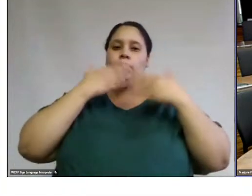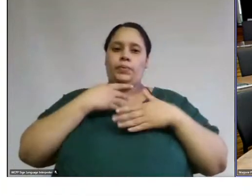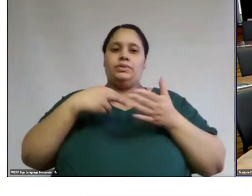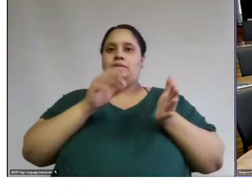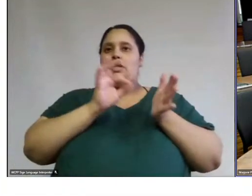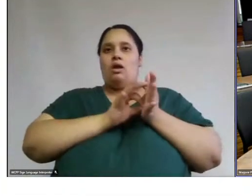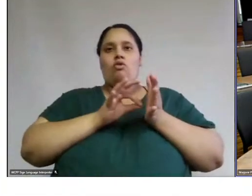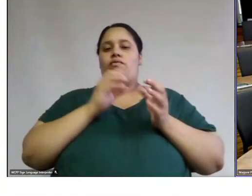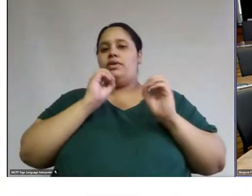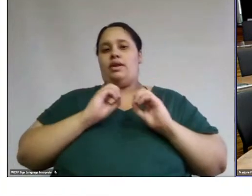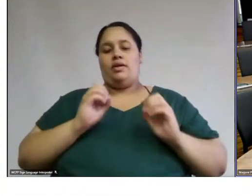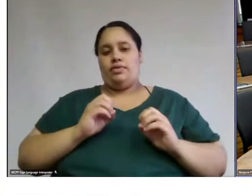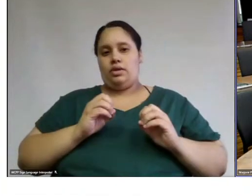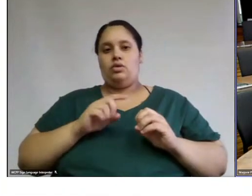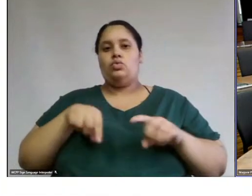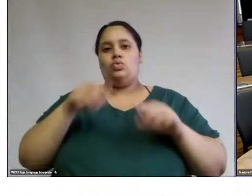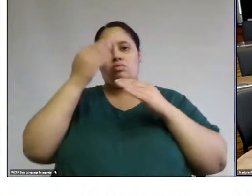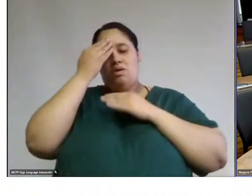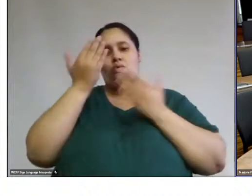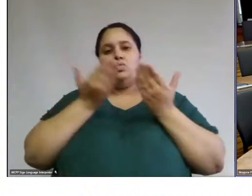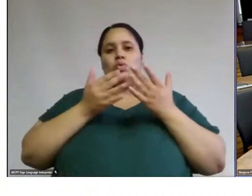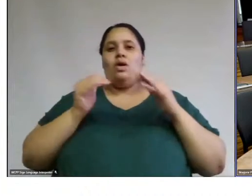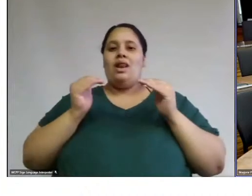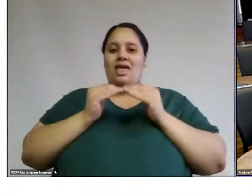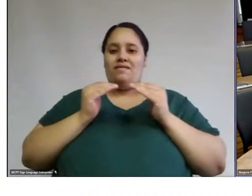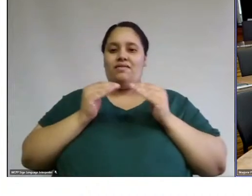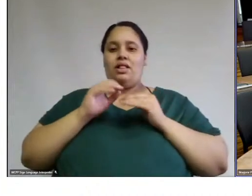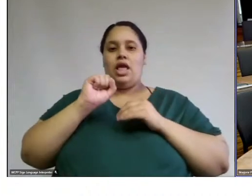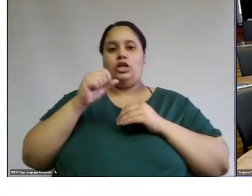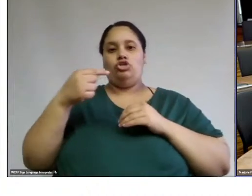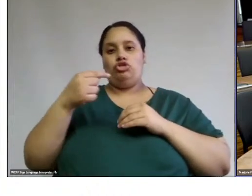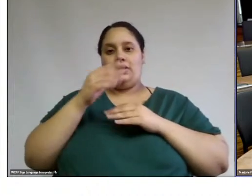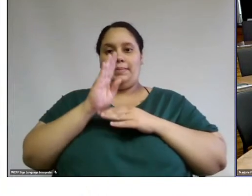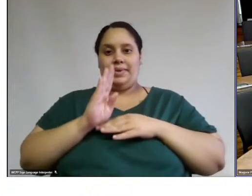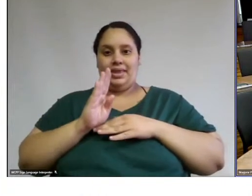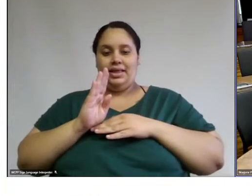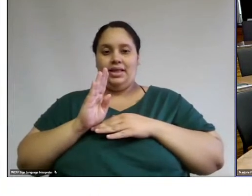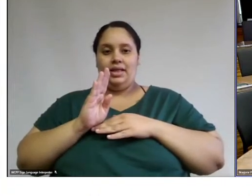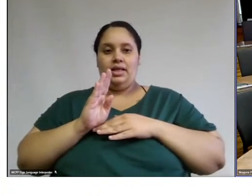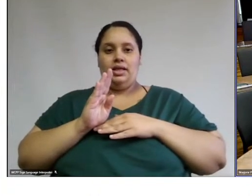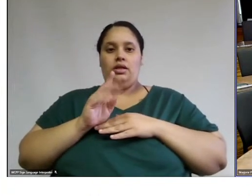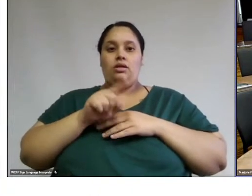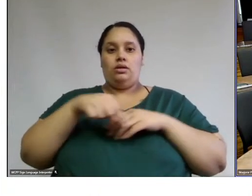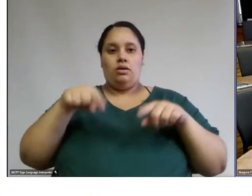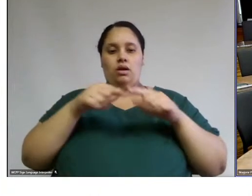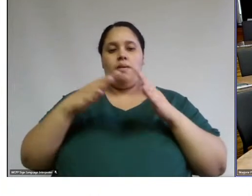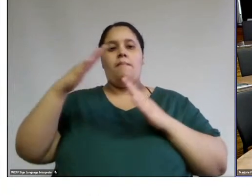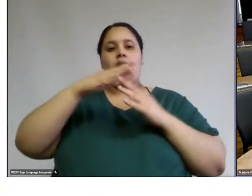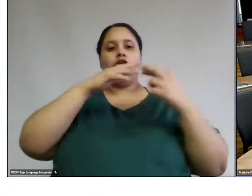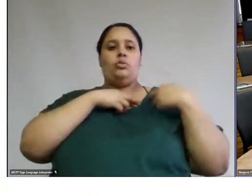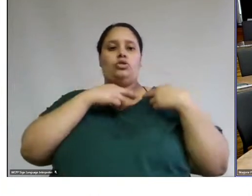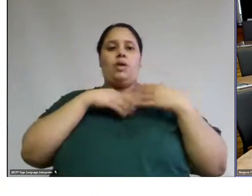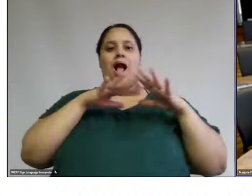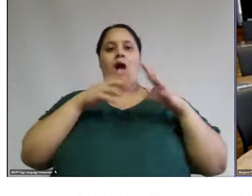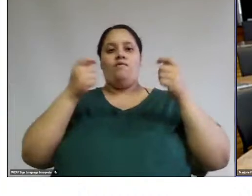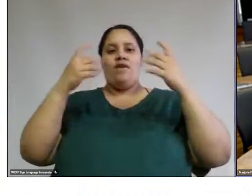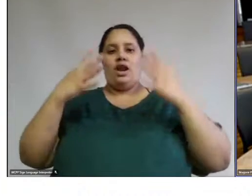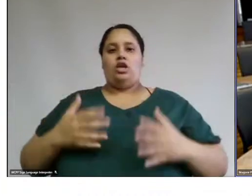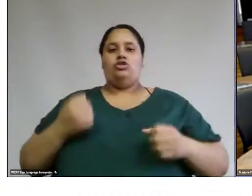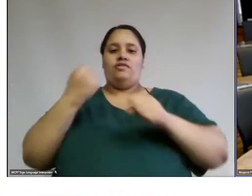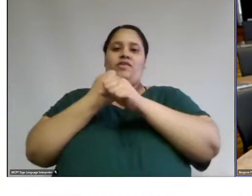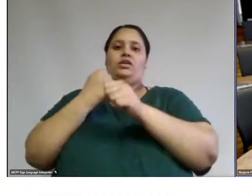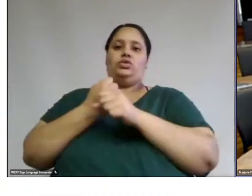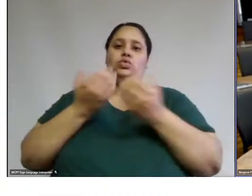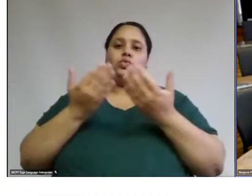know, at school level, the SGB is mainly responsible for the financial function of the school.